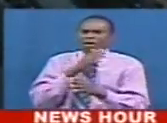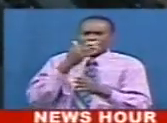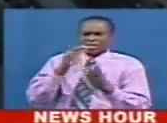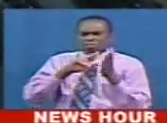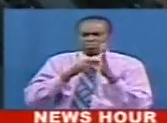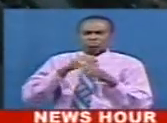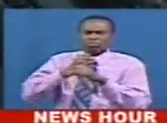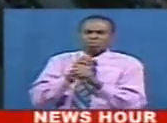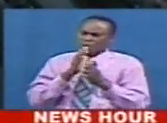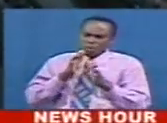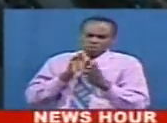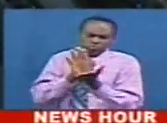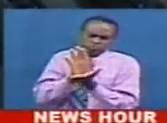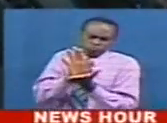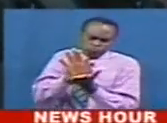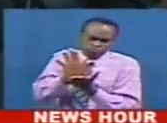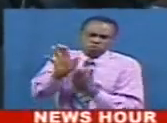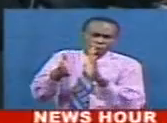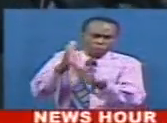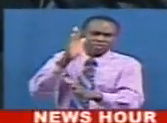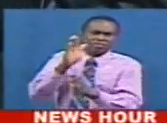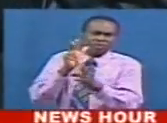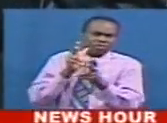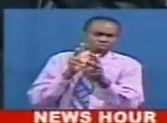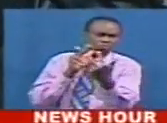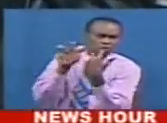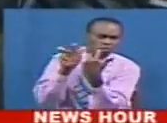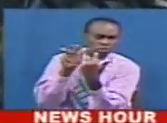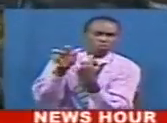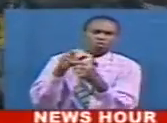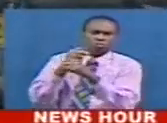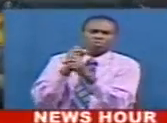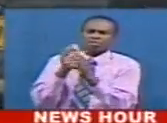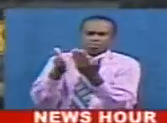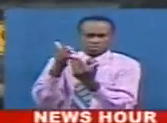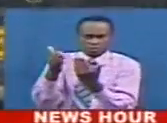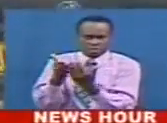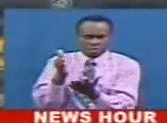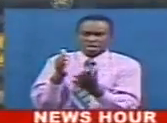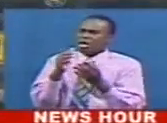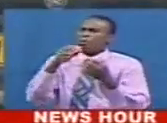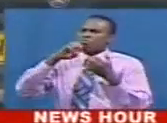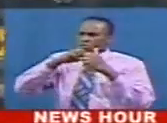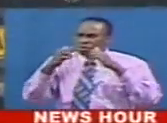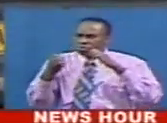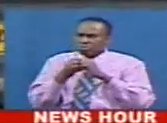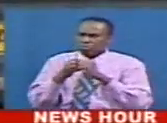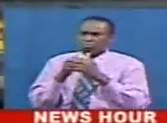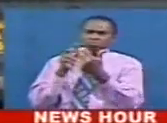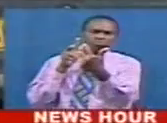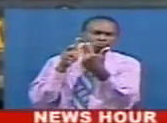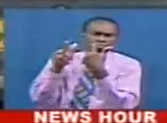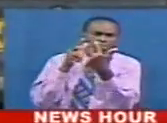Usually, I spend 2 hours on this stretch of the road. These are some of the challenges motorists who ply the Accra-Kumasi corridor usually go